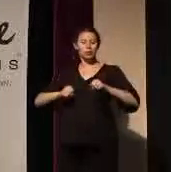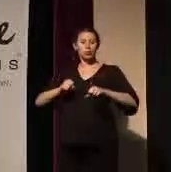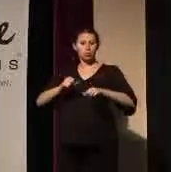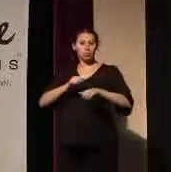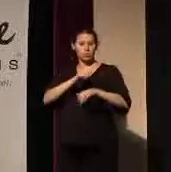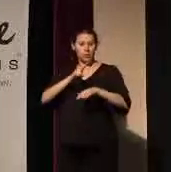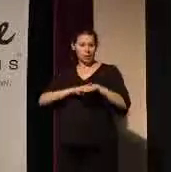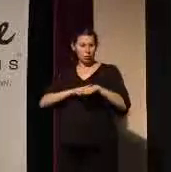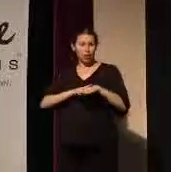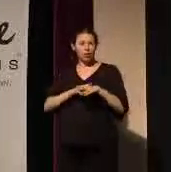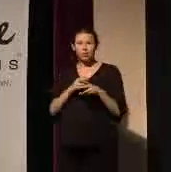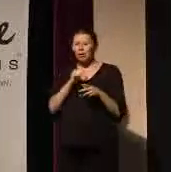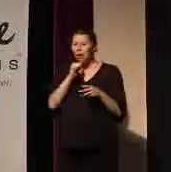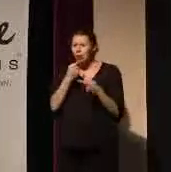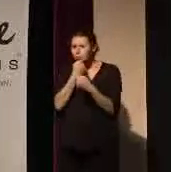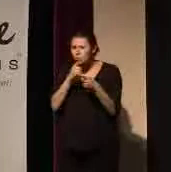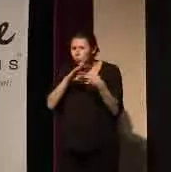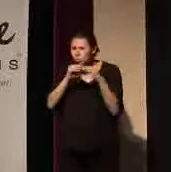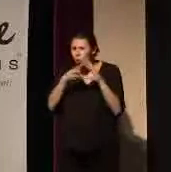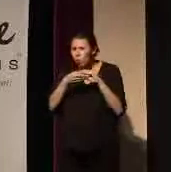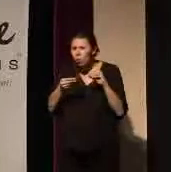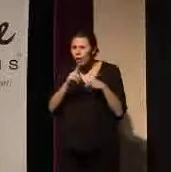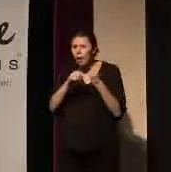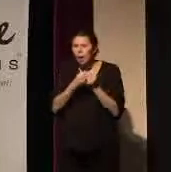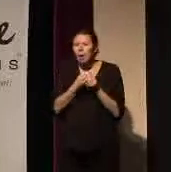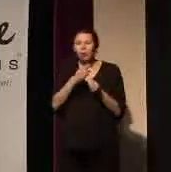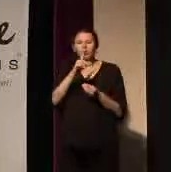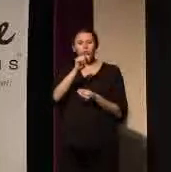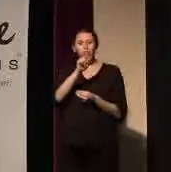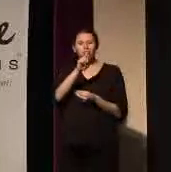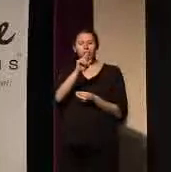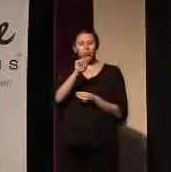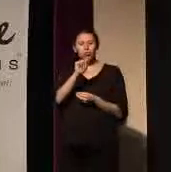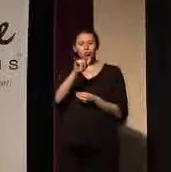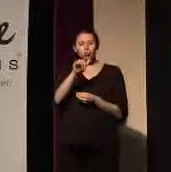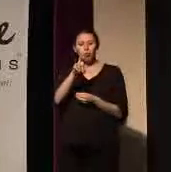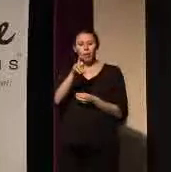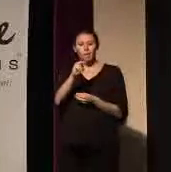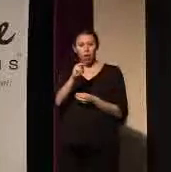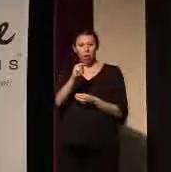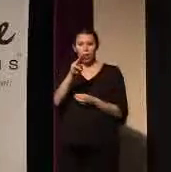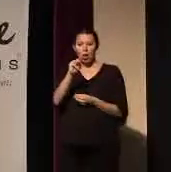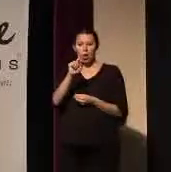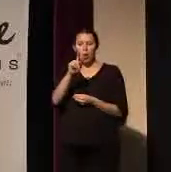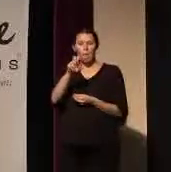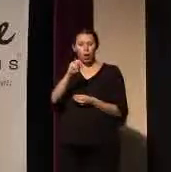Martin Injustice and Why We Continue to Repeat It. Please welcome Lisa Bloom.